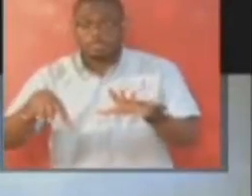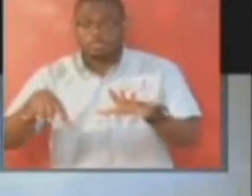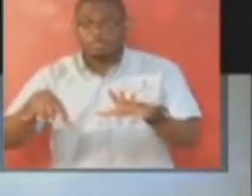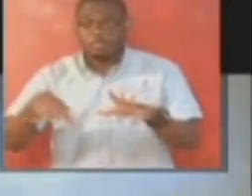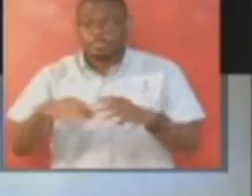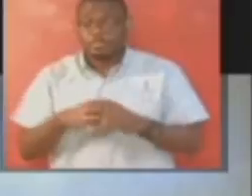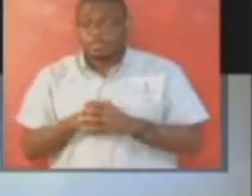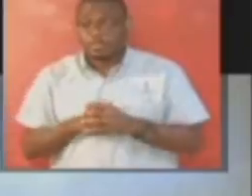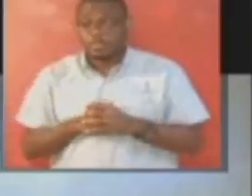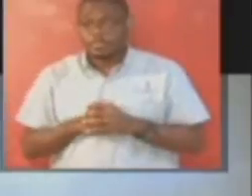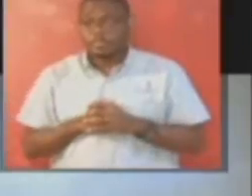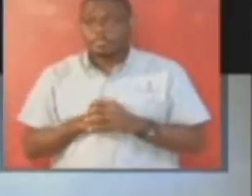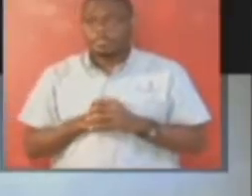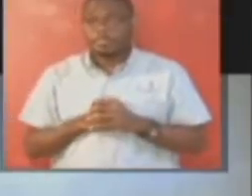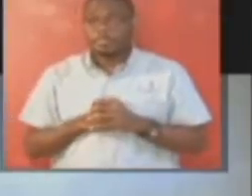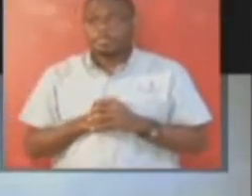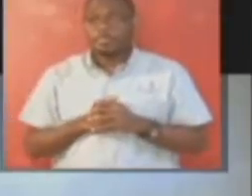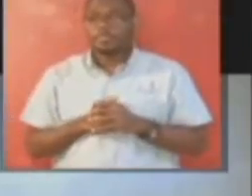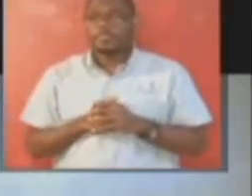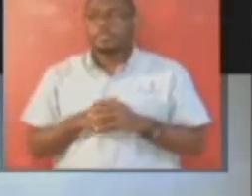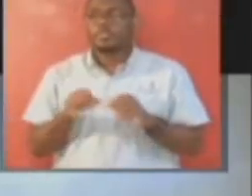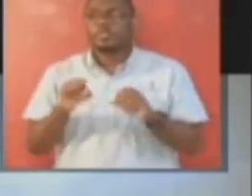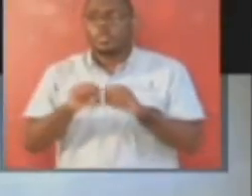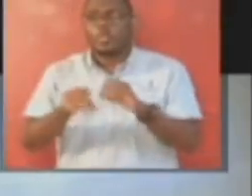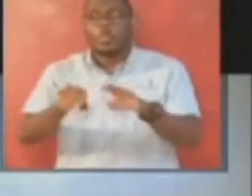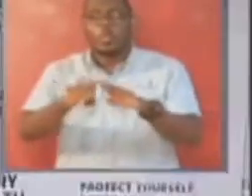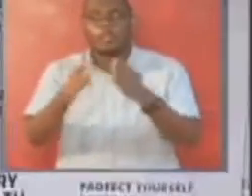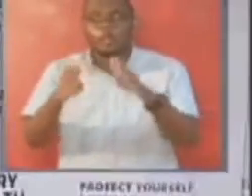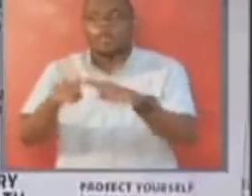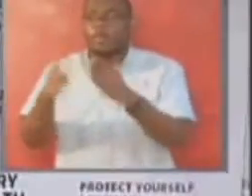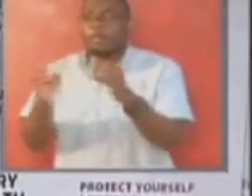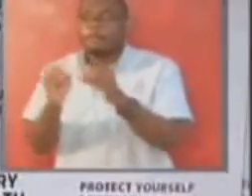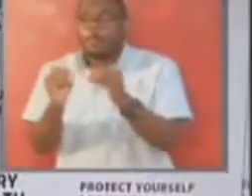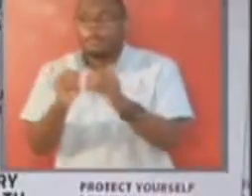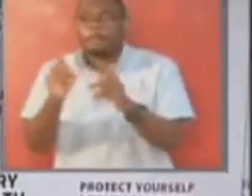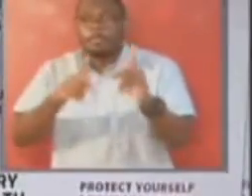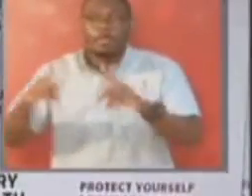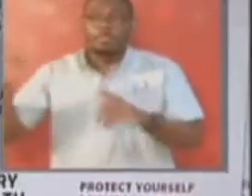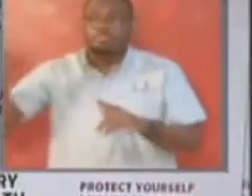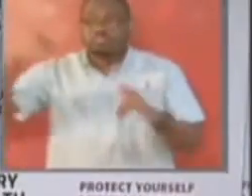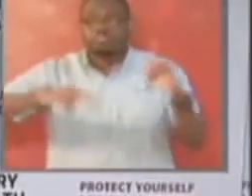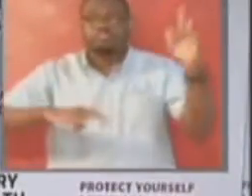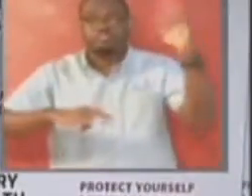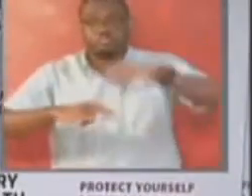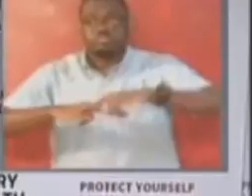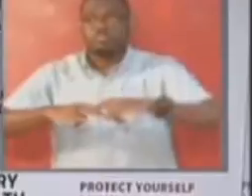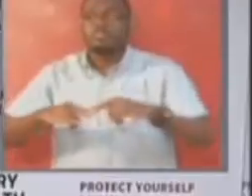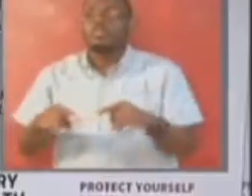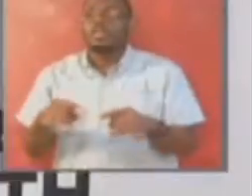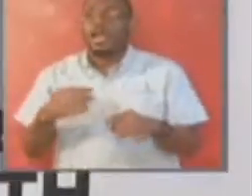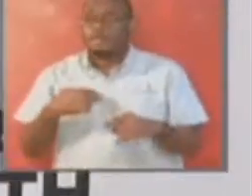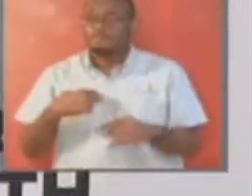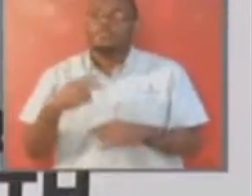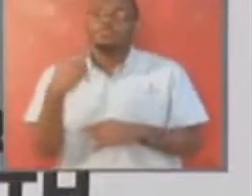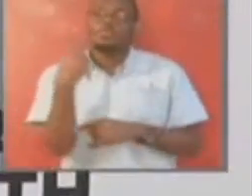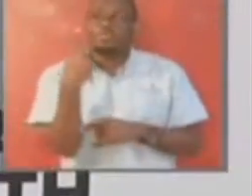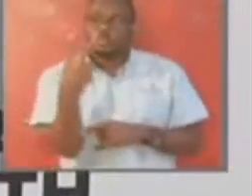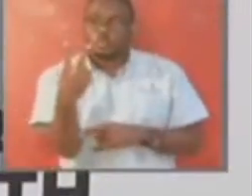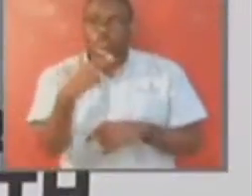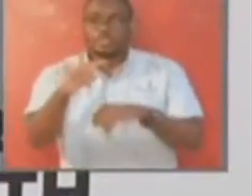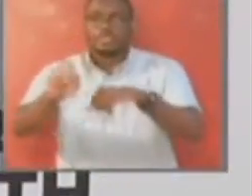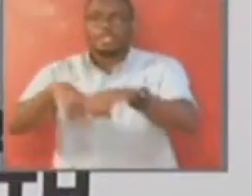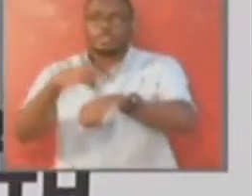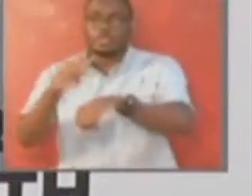some reopening of the borders as well, I suppose. So basically what we have is two national policies. We have a policy that is